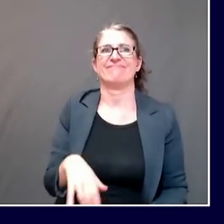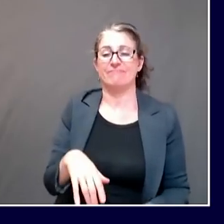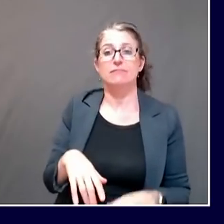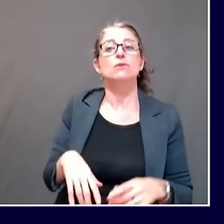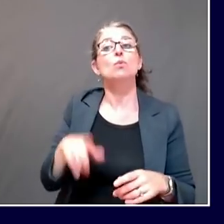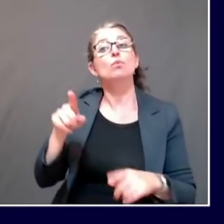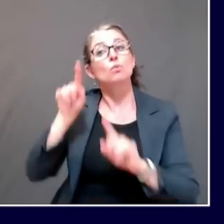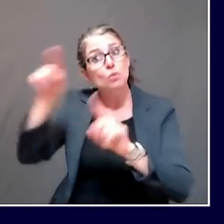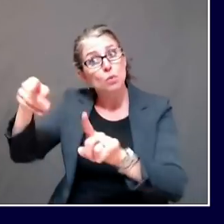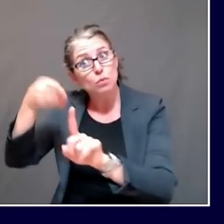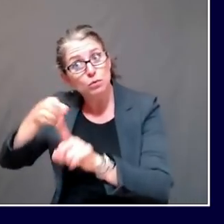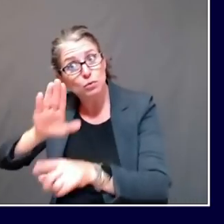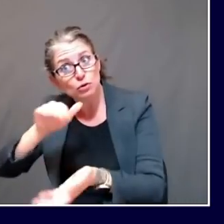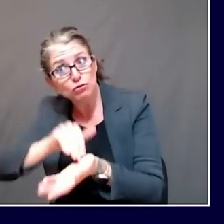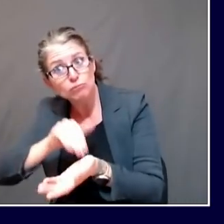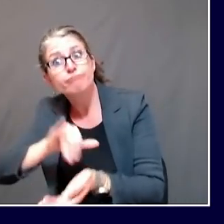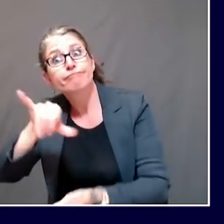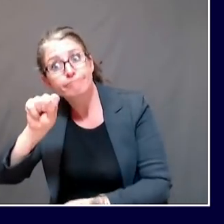Thank you.